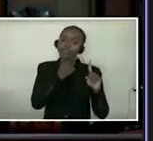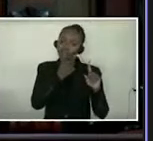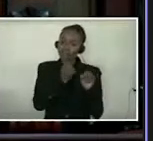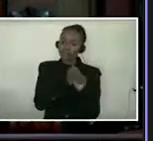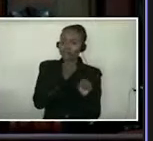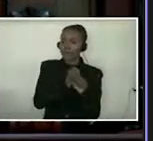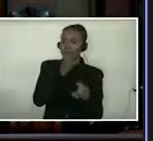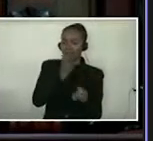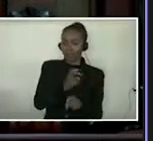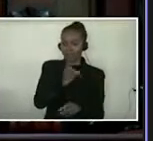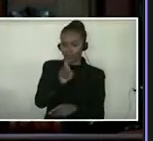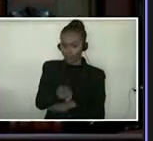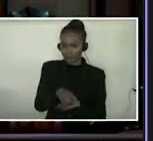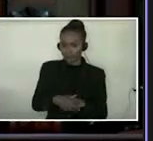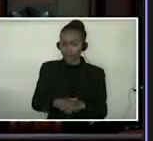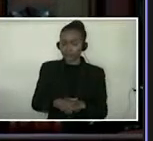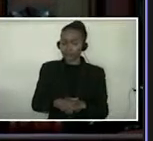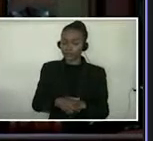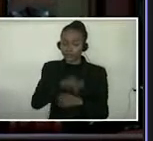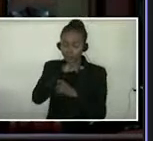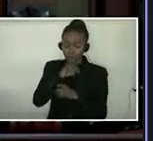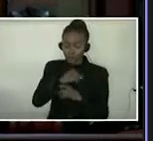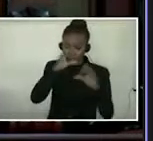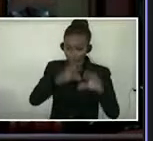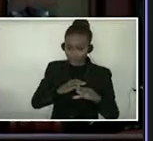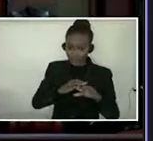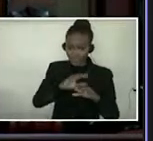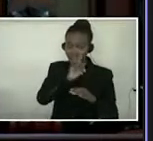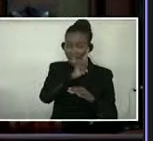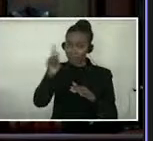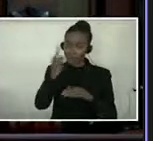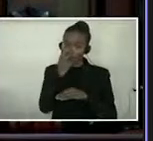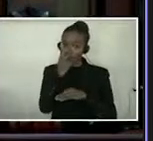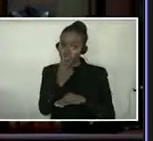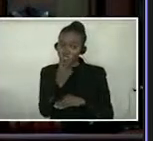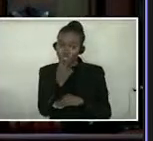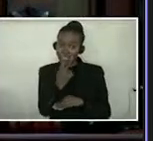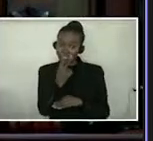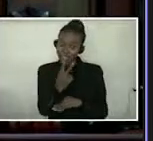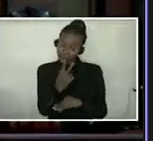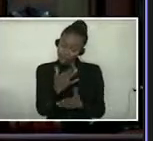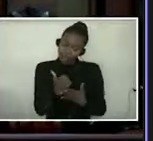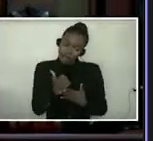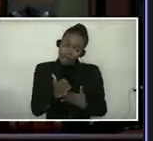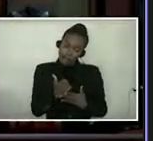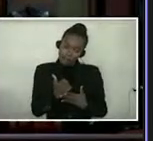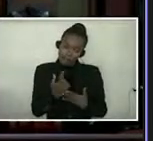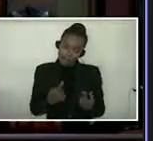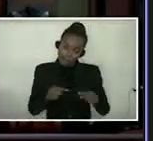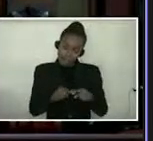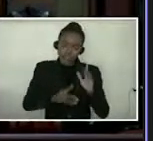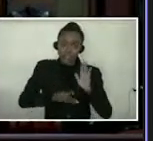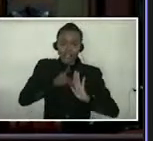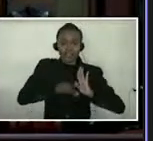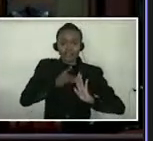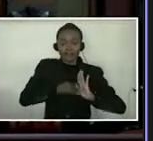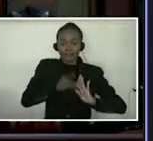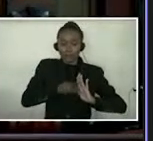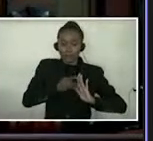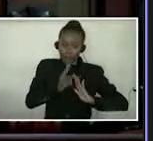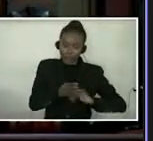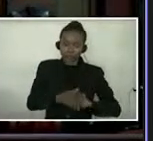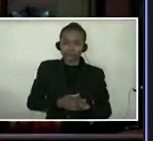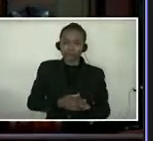interest as something that i see it is going to be assisting us as this developmental stage the budget